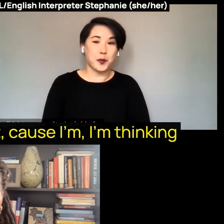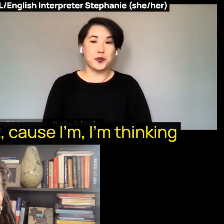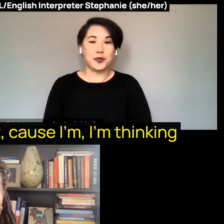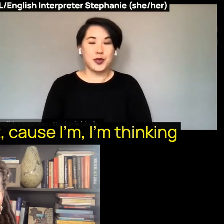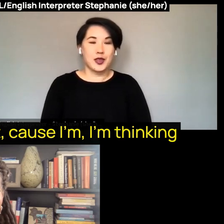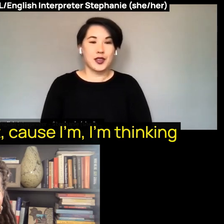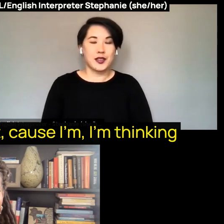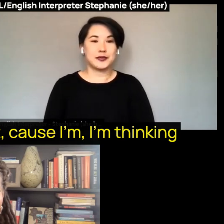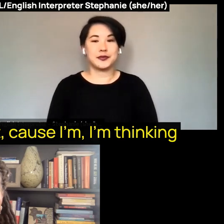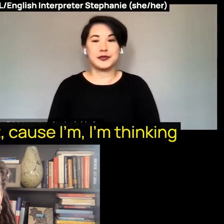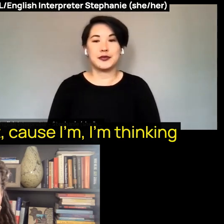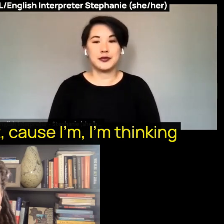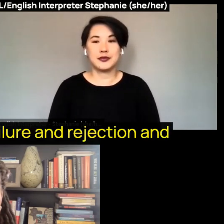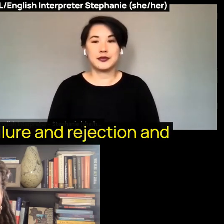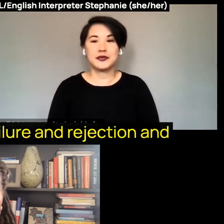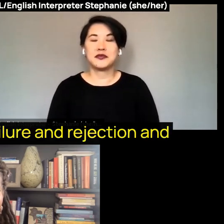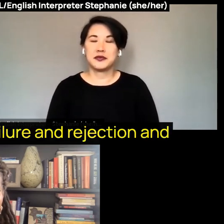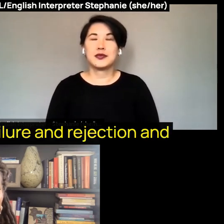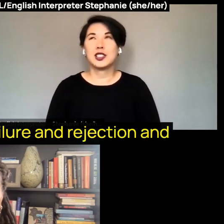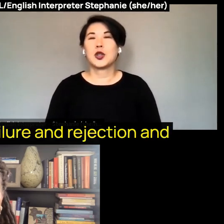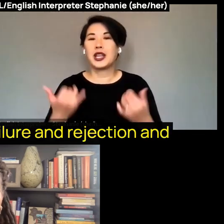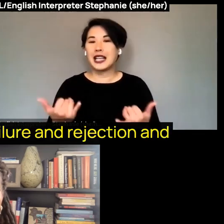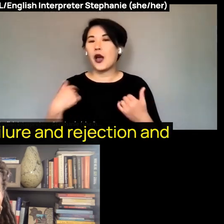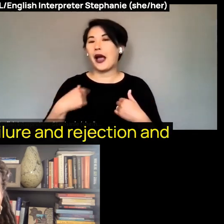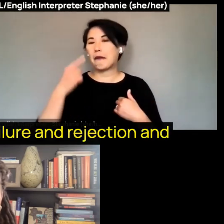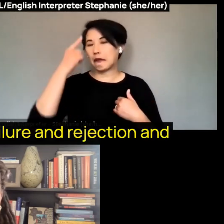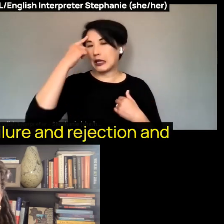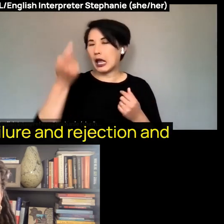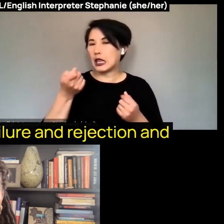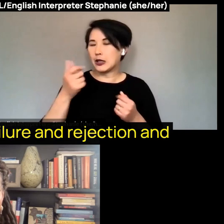I want to shift a little bit because I'm thinking a lot now about